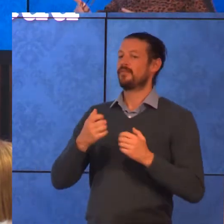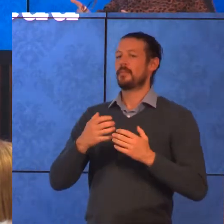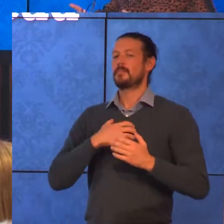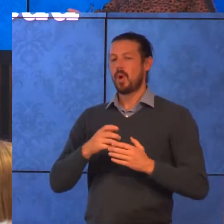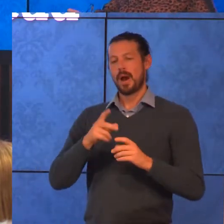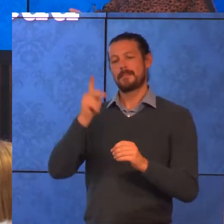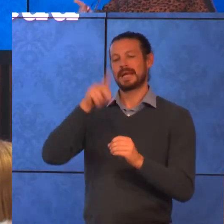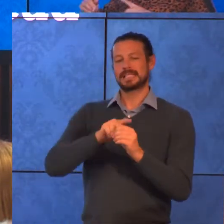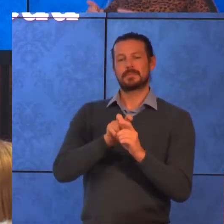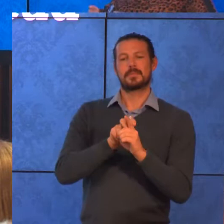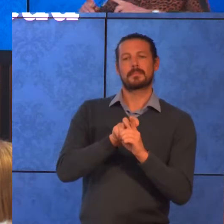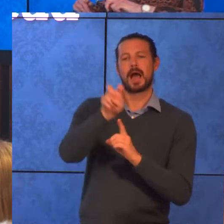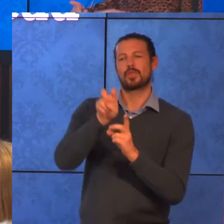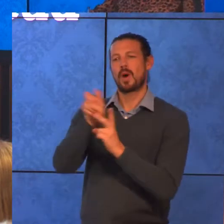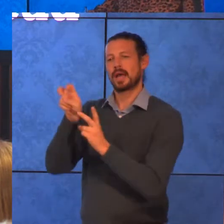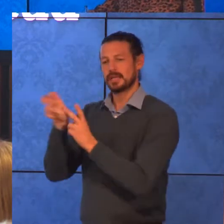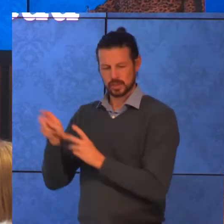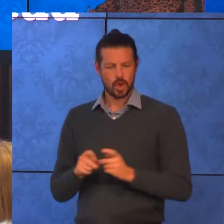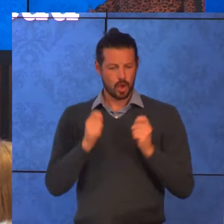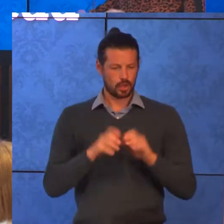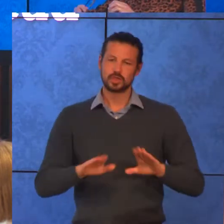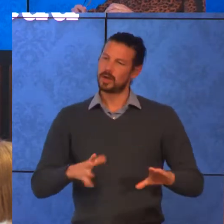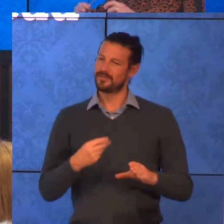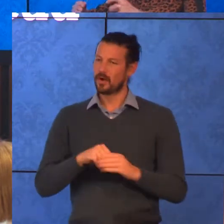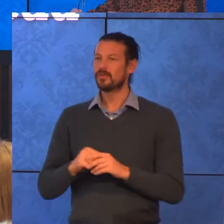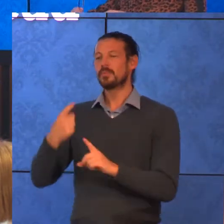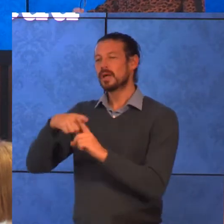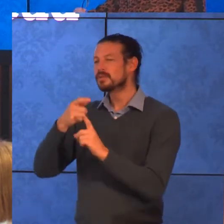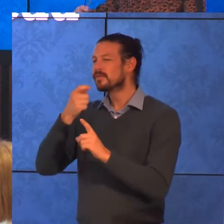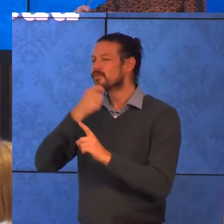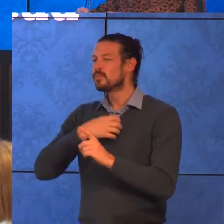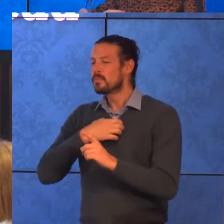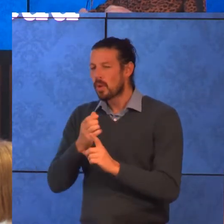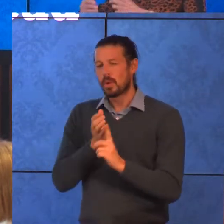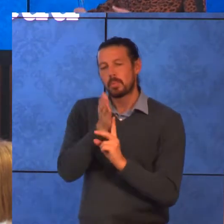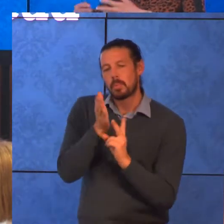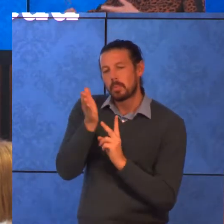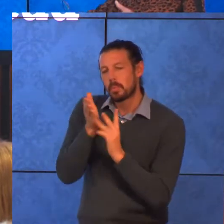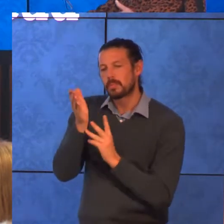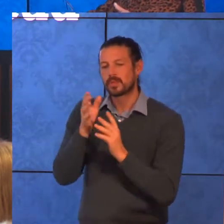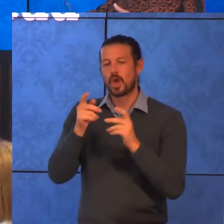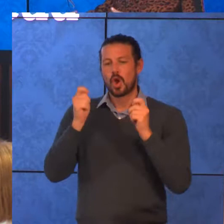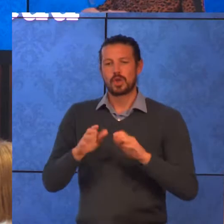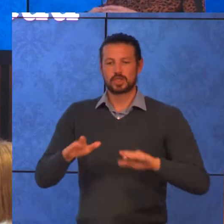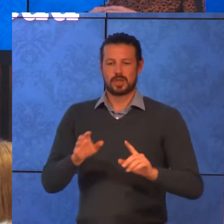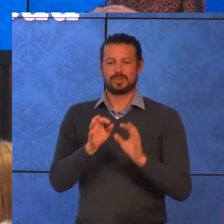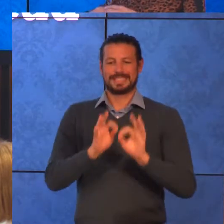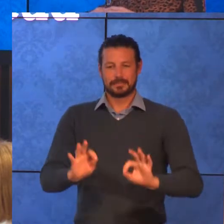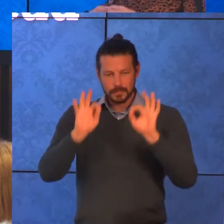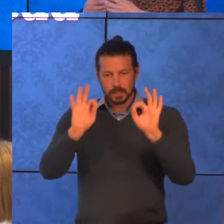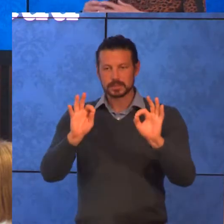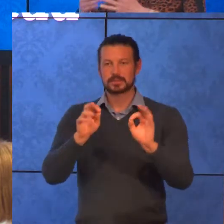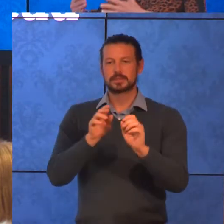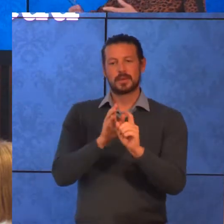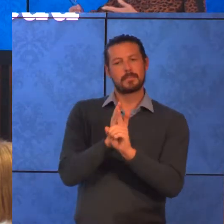early childhood part of that. We're still continuing to roll out a few more early childhood specialists but it's been a struggle, planners. hasn't it? Yes, it has been,